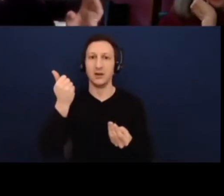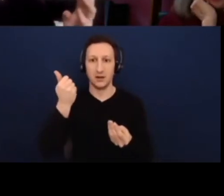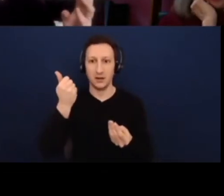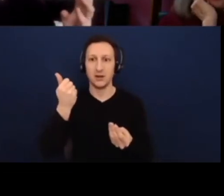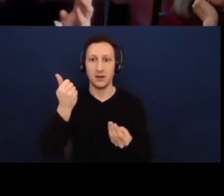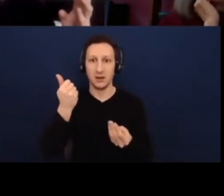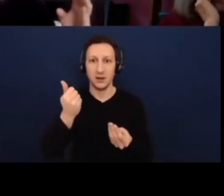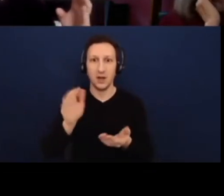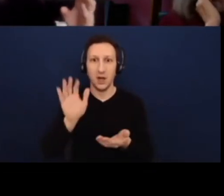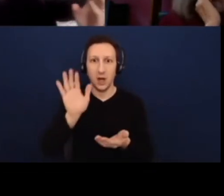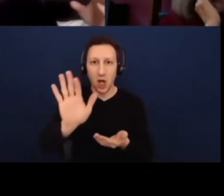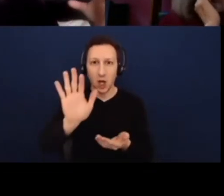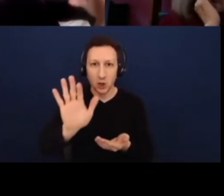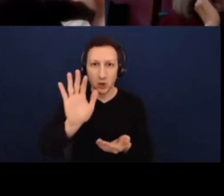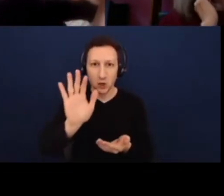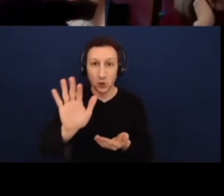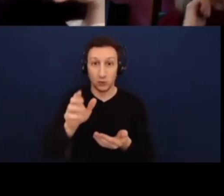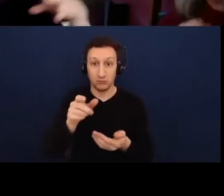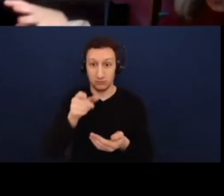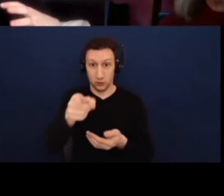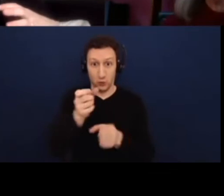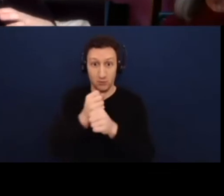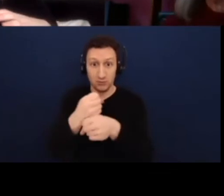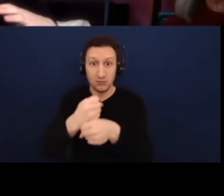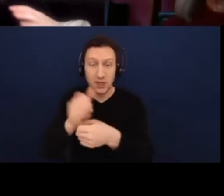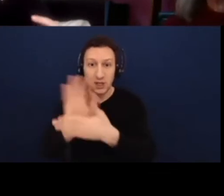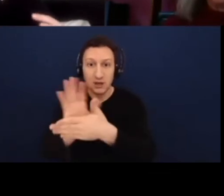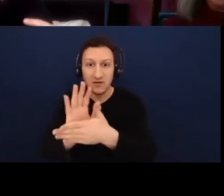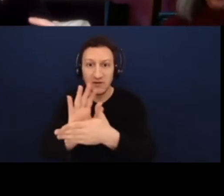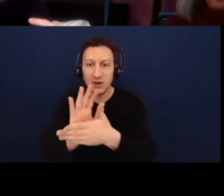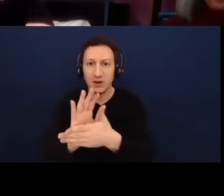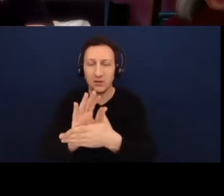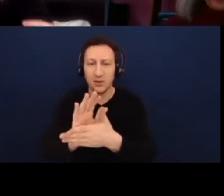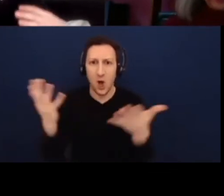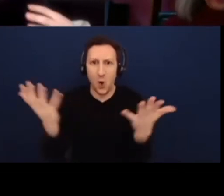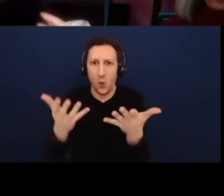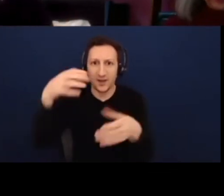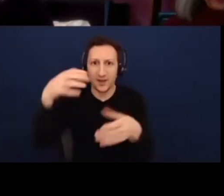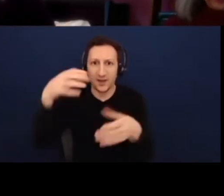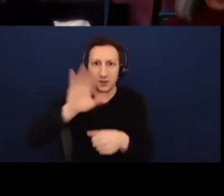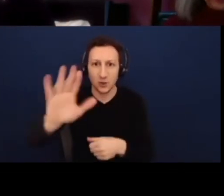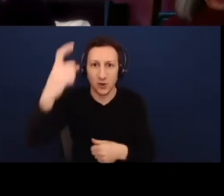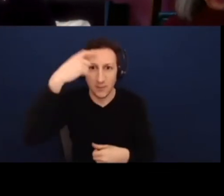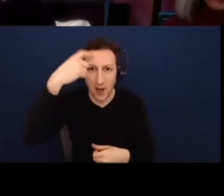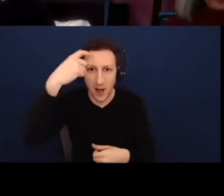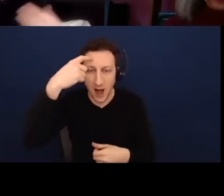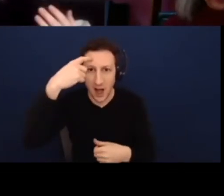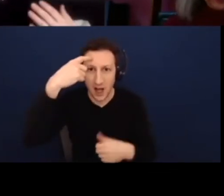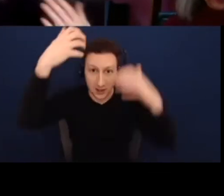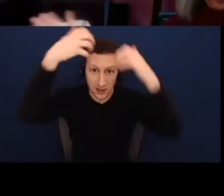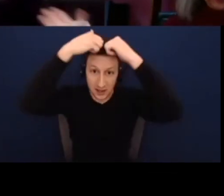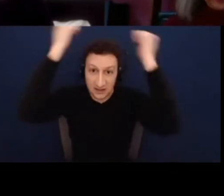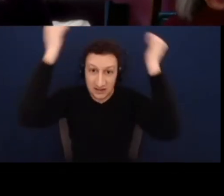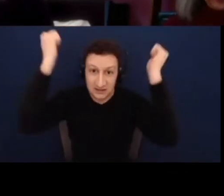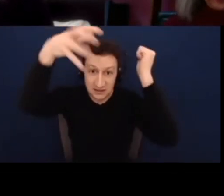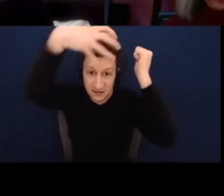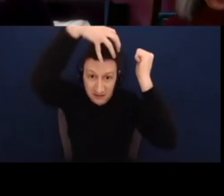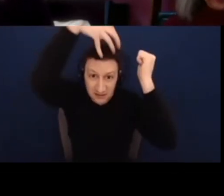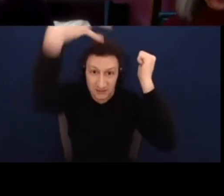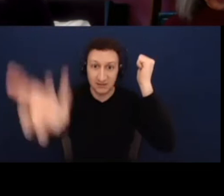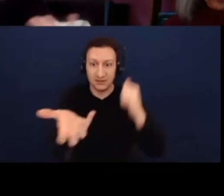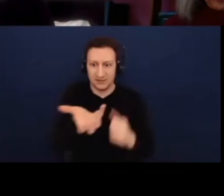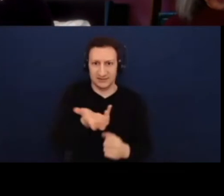of the puzzle that went into creating the final product that we can have access to, the better